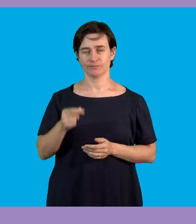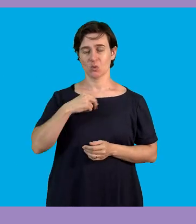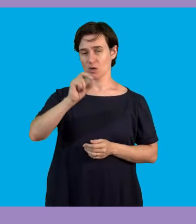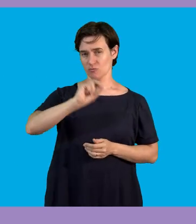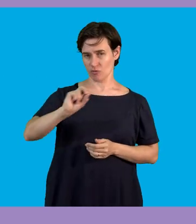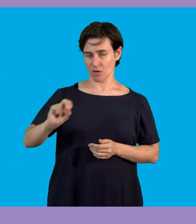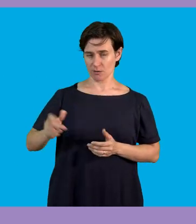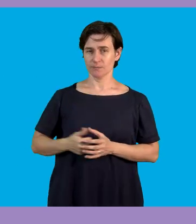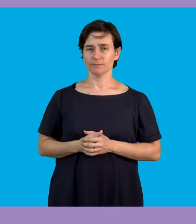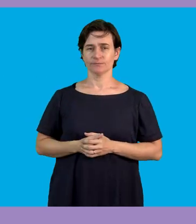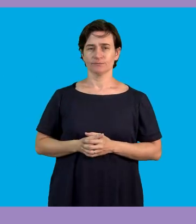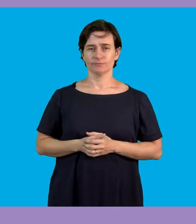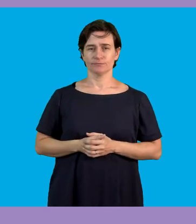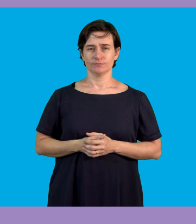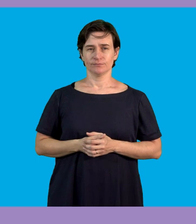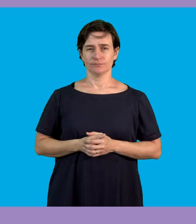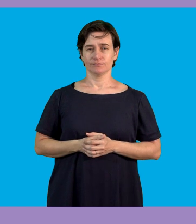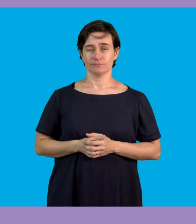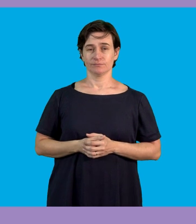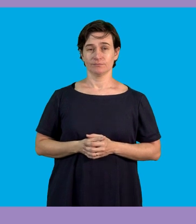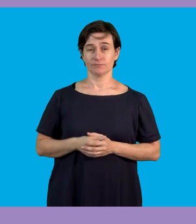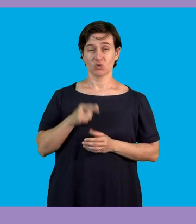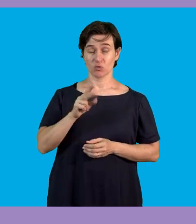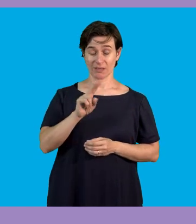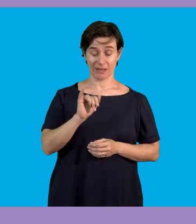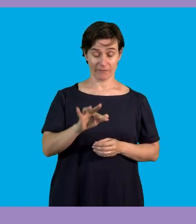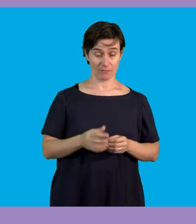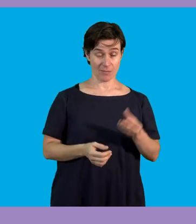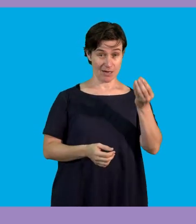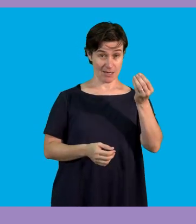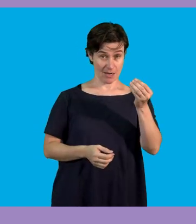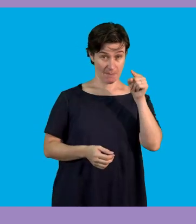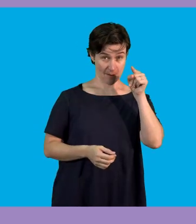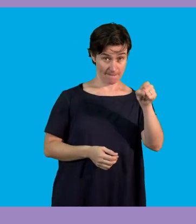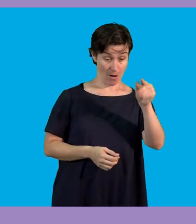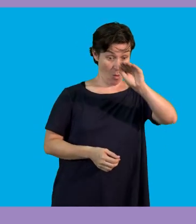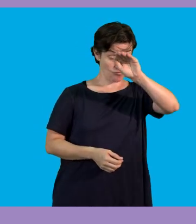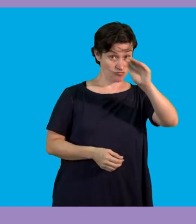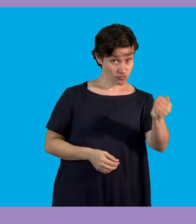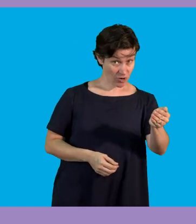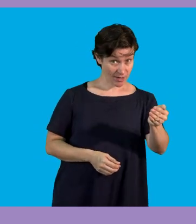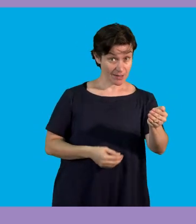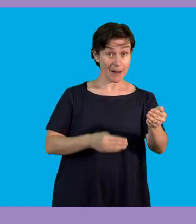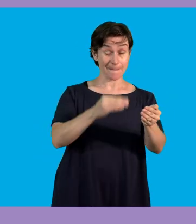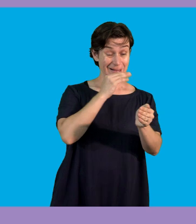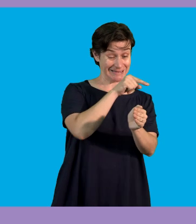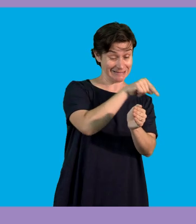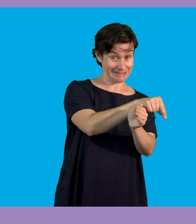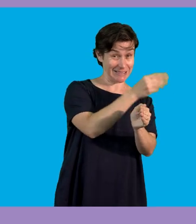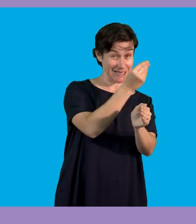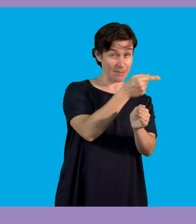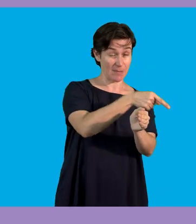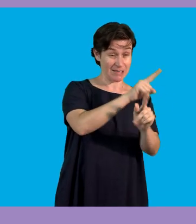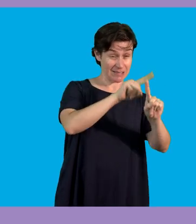write it out already. 5, we remember when we have a number that is multiplied by a bracket, that number must be